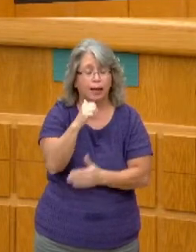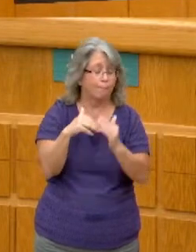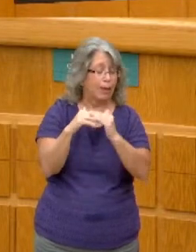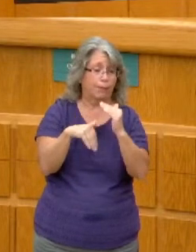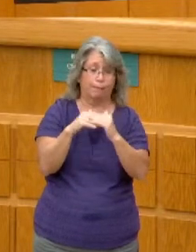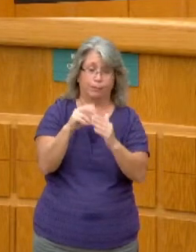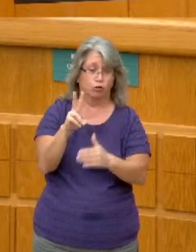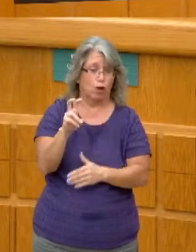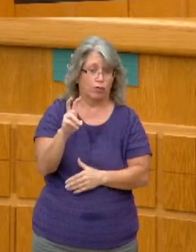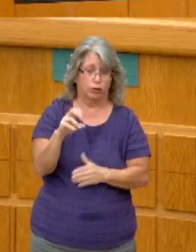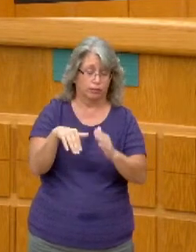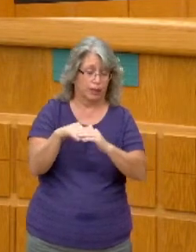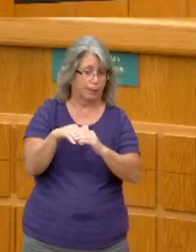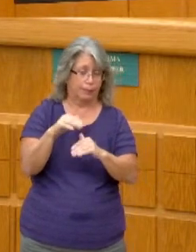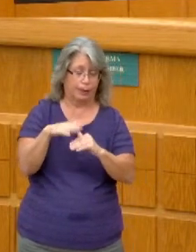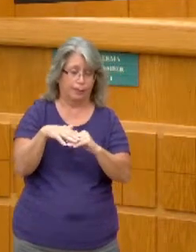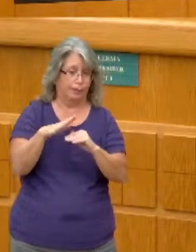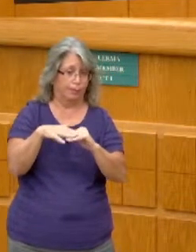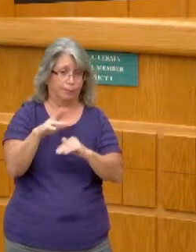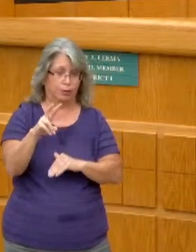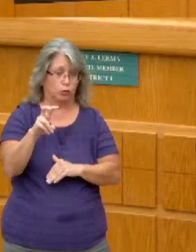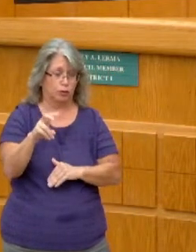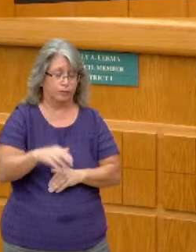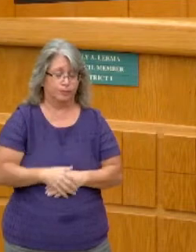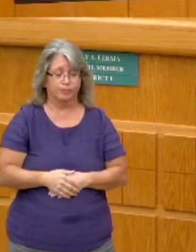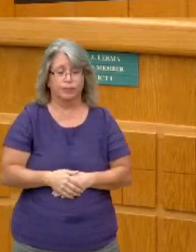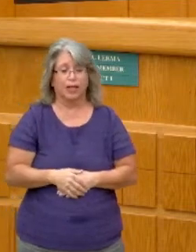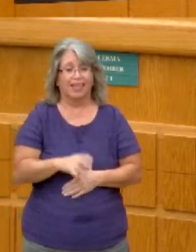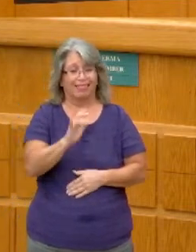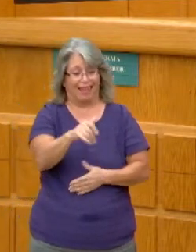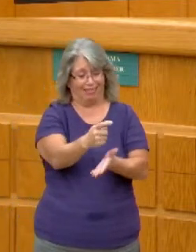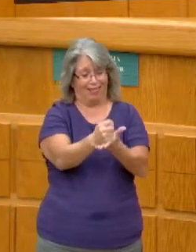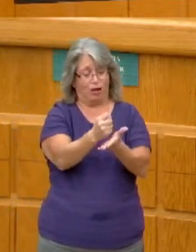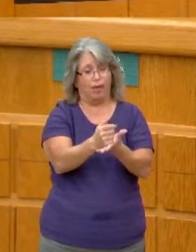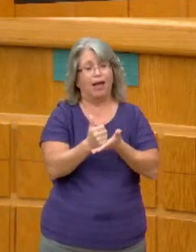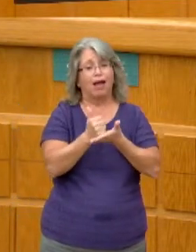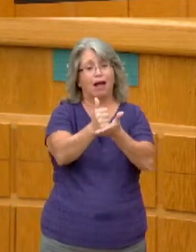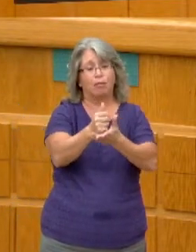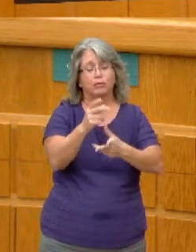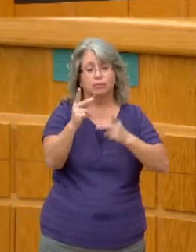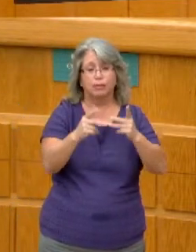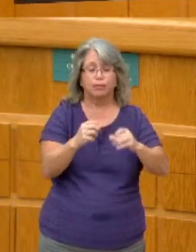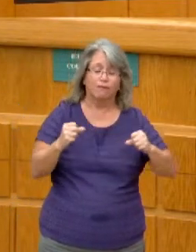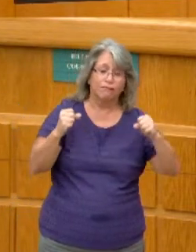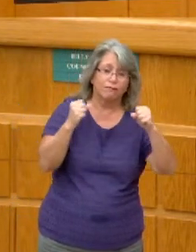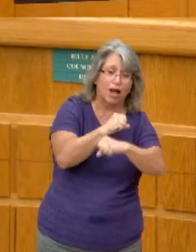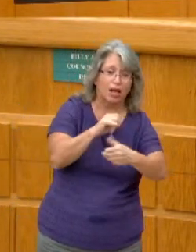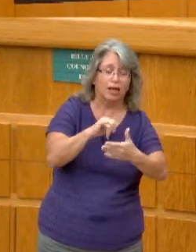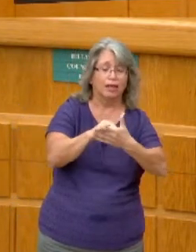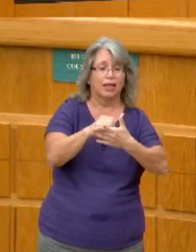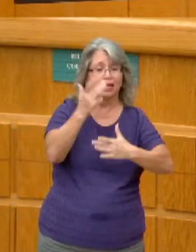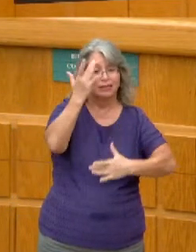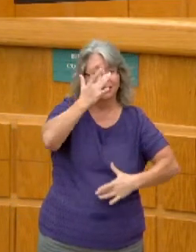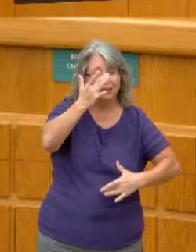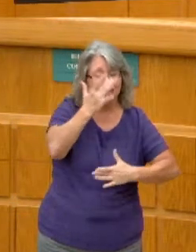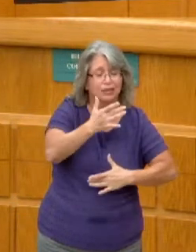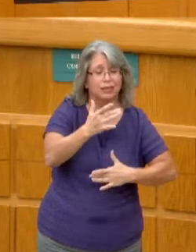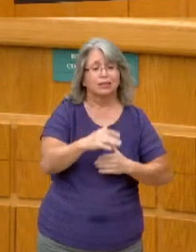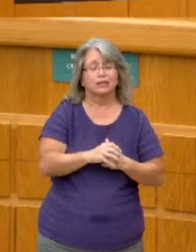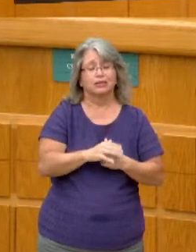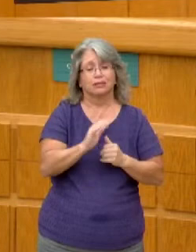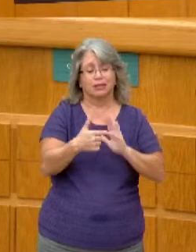again, these treatments help people fight the disease. They lessen the symptoms and they shorten the duration of the